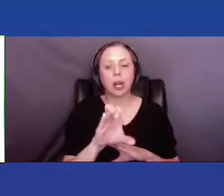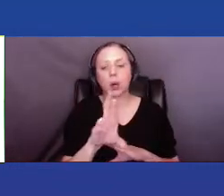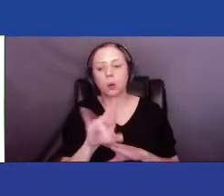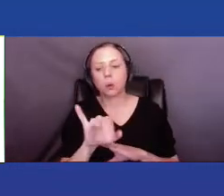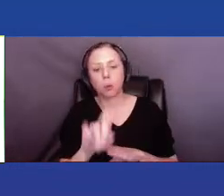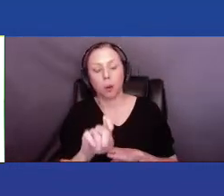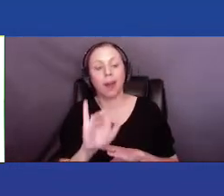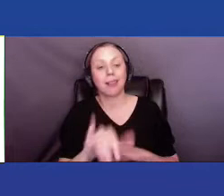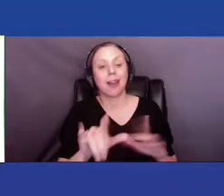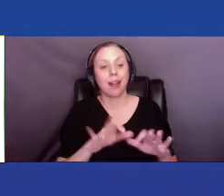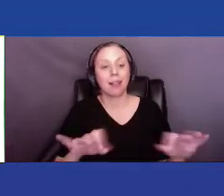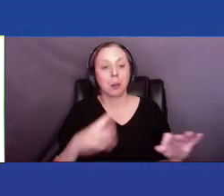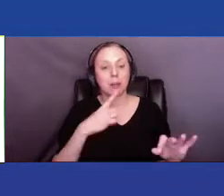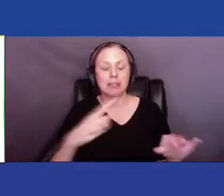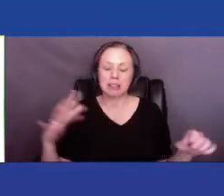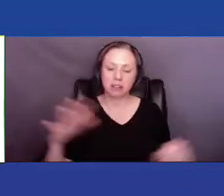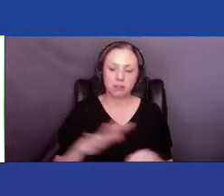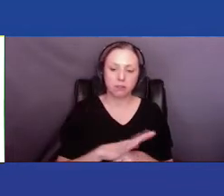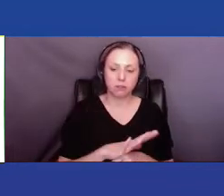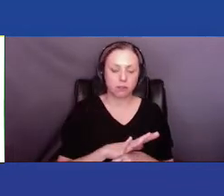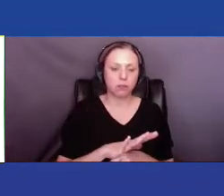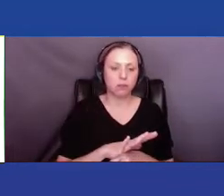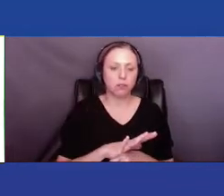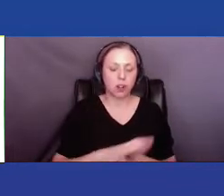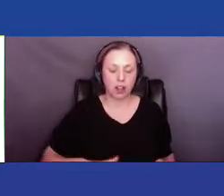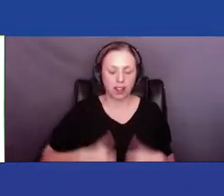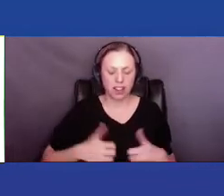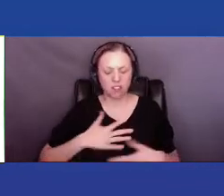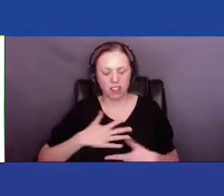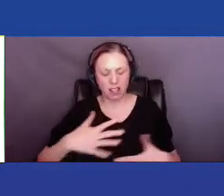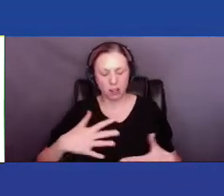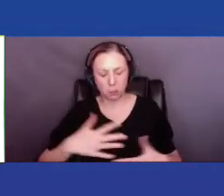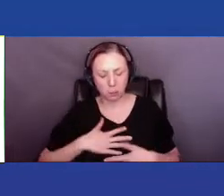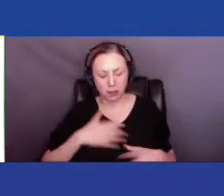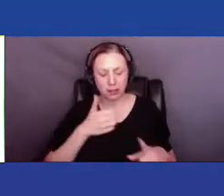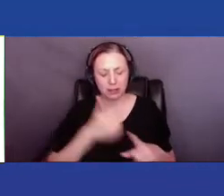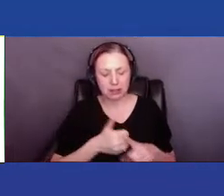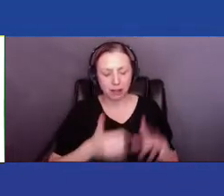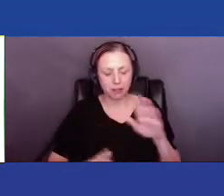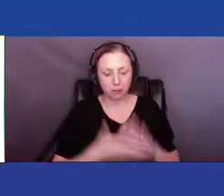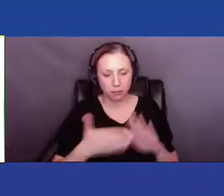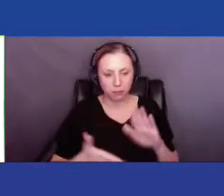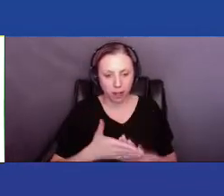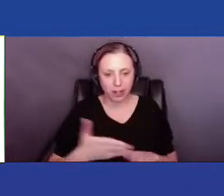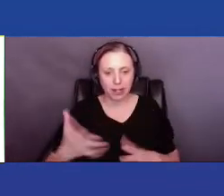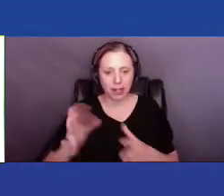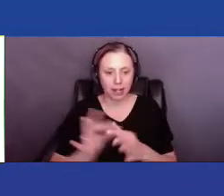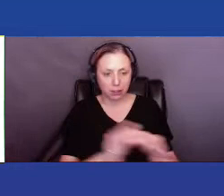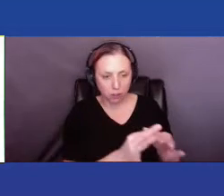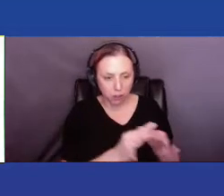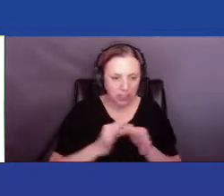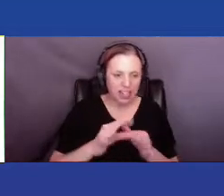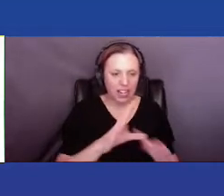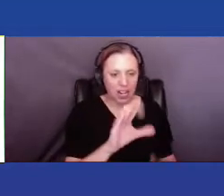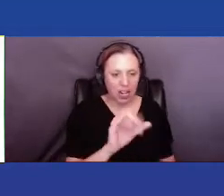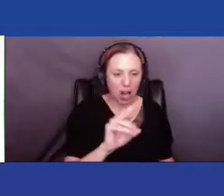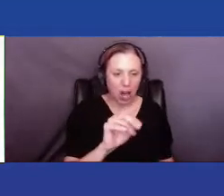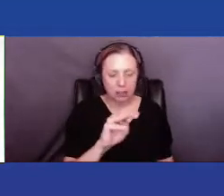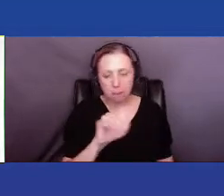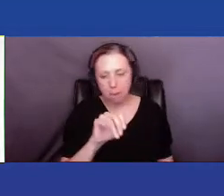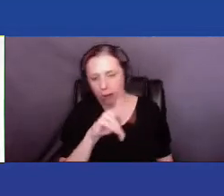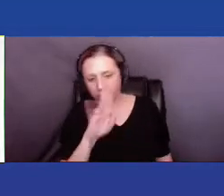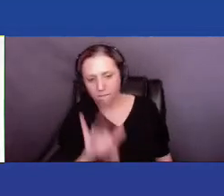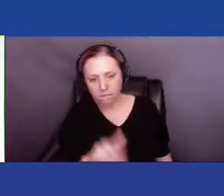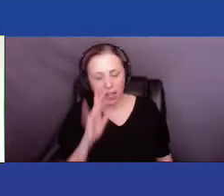says, an entire living, breathing, self-perpetuating, interrelated cosmography now lay under roads,